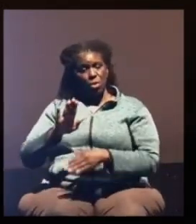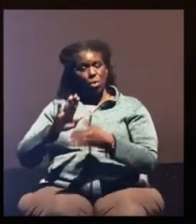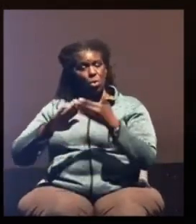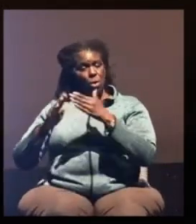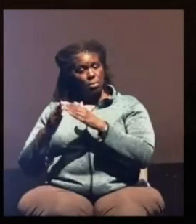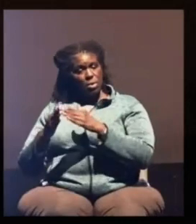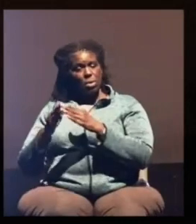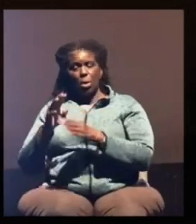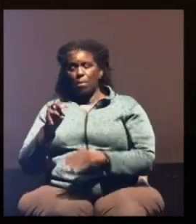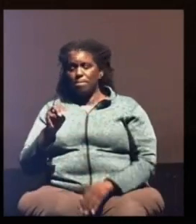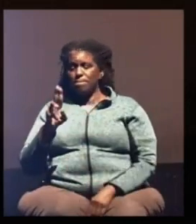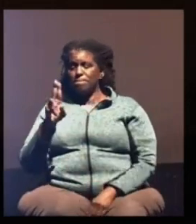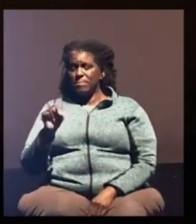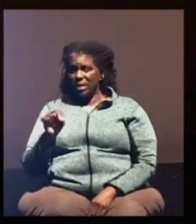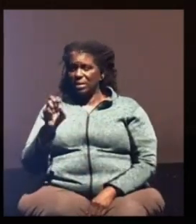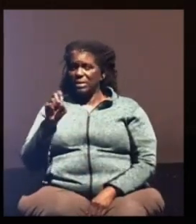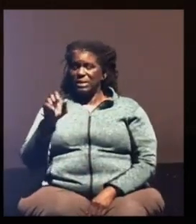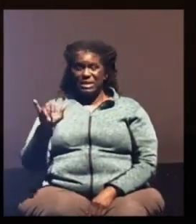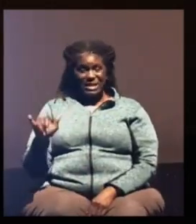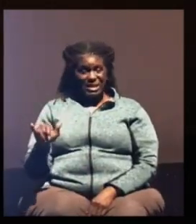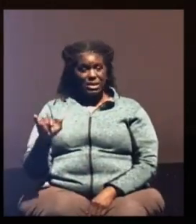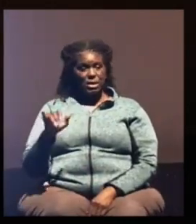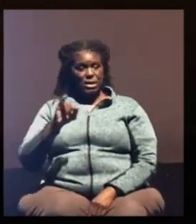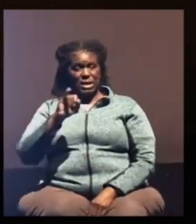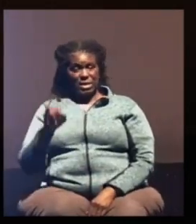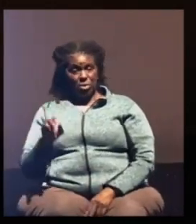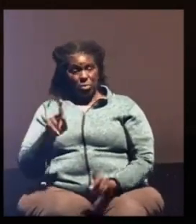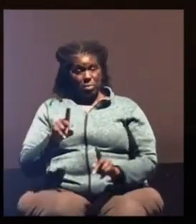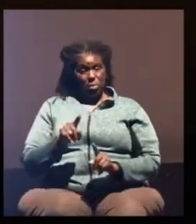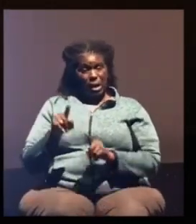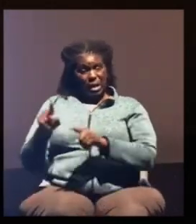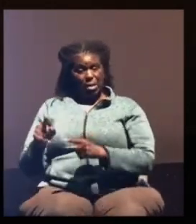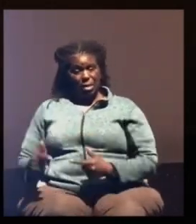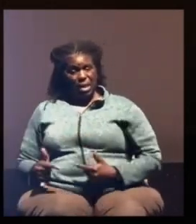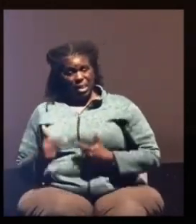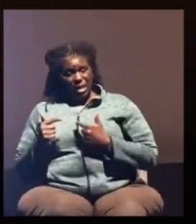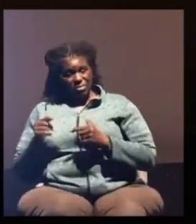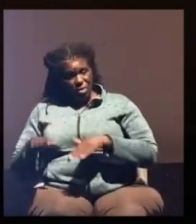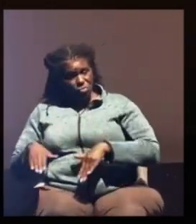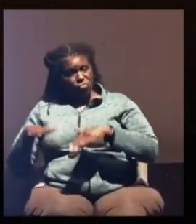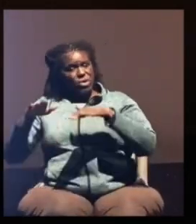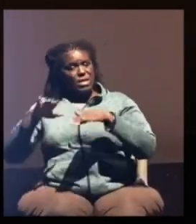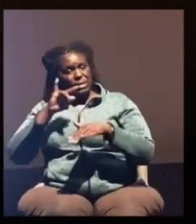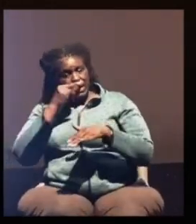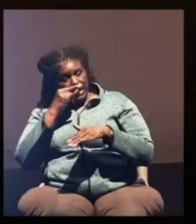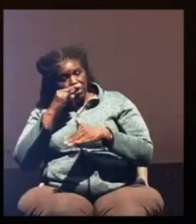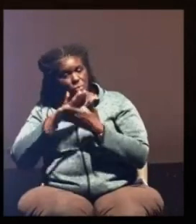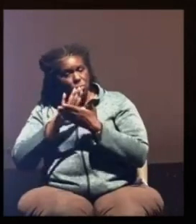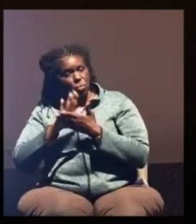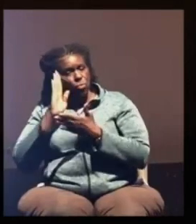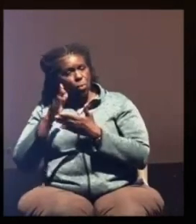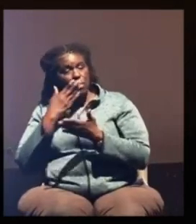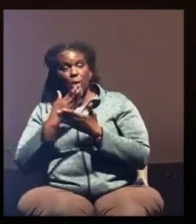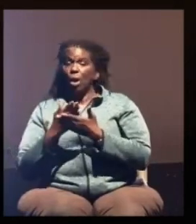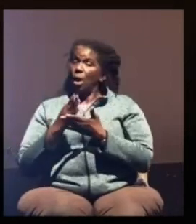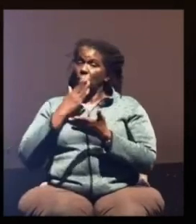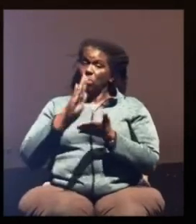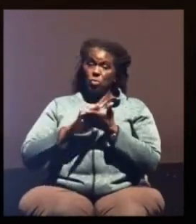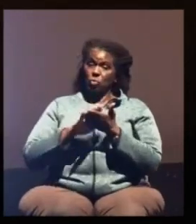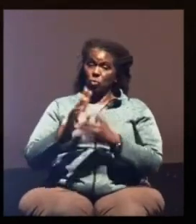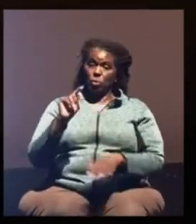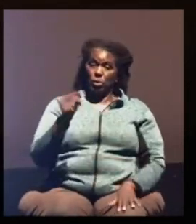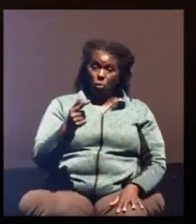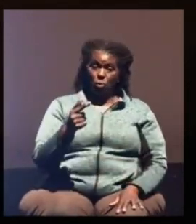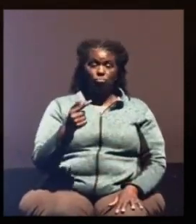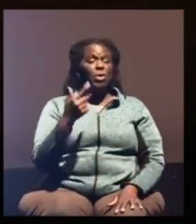Would Muncie be a place where people wanted to come, where they wanted to raise their children, where the schools were good, and the schools were not good? So starting